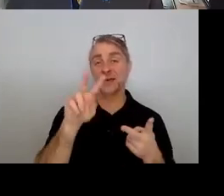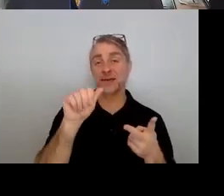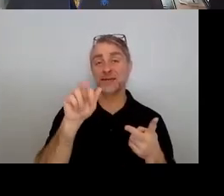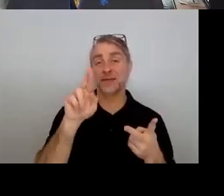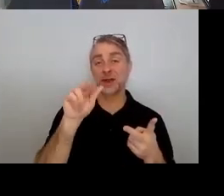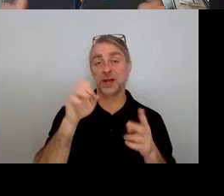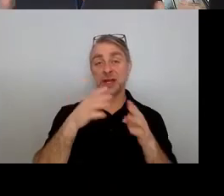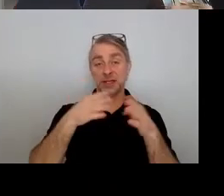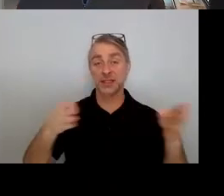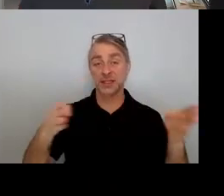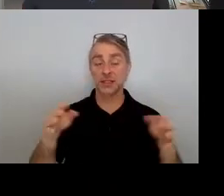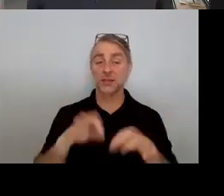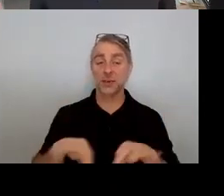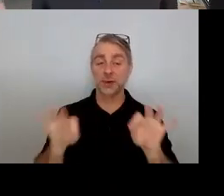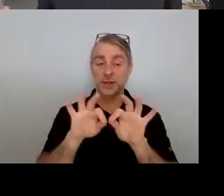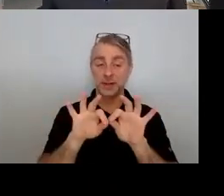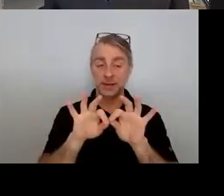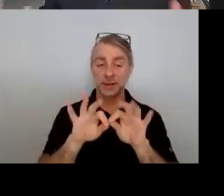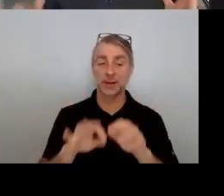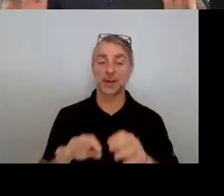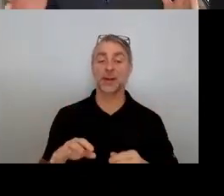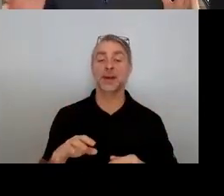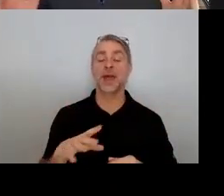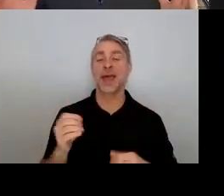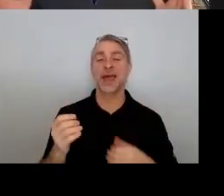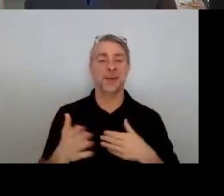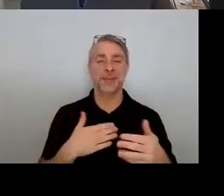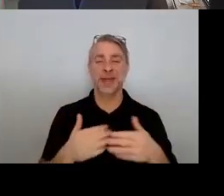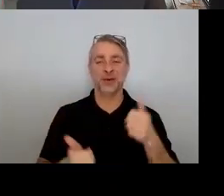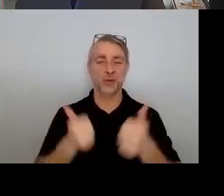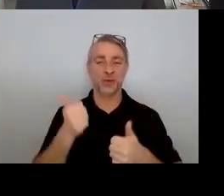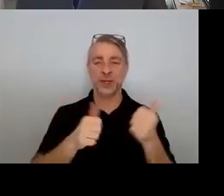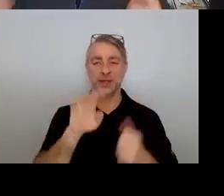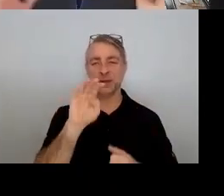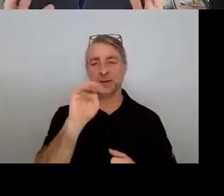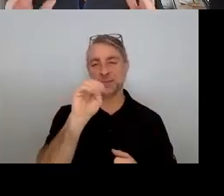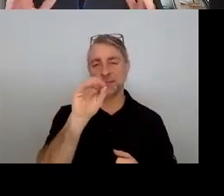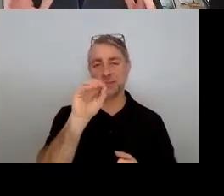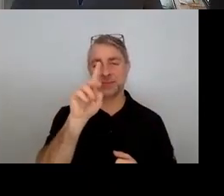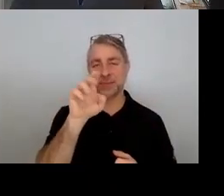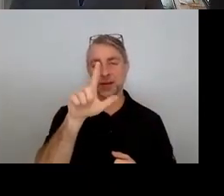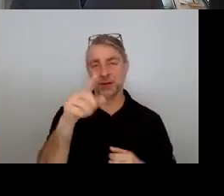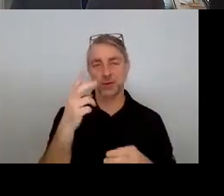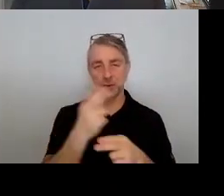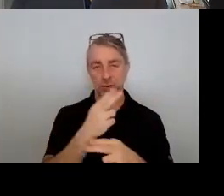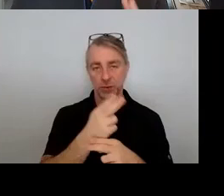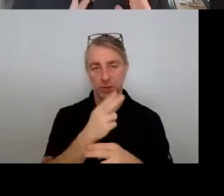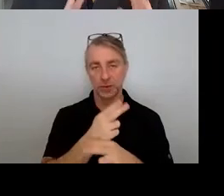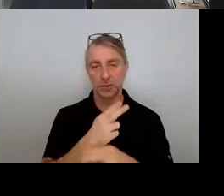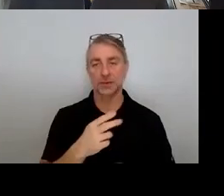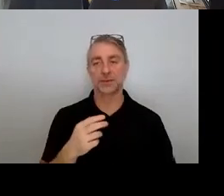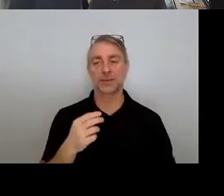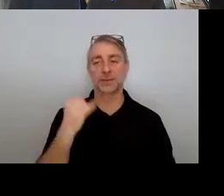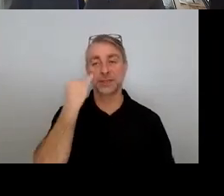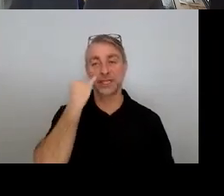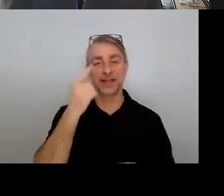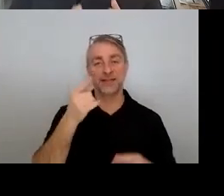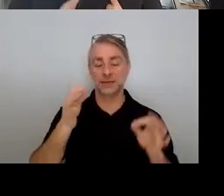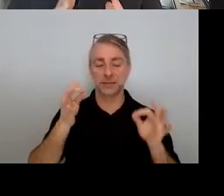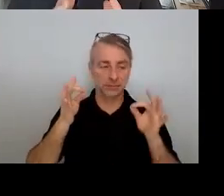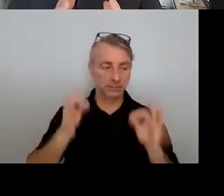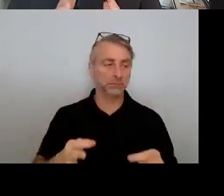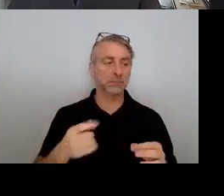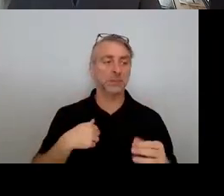important step, regardless of the modeling strategy that you decide is appropriate. So even if you're pretty darn certain that a fixed effects